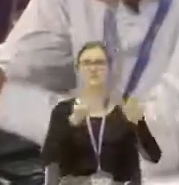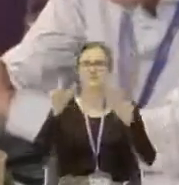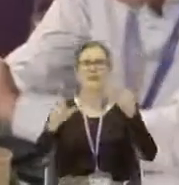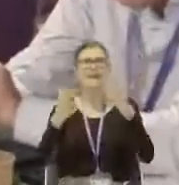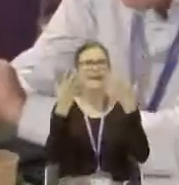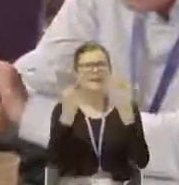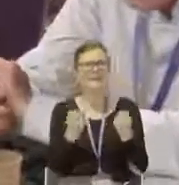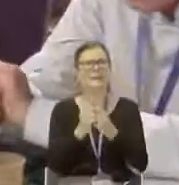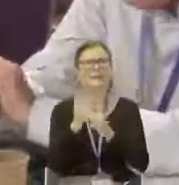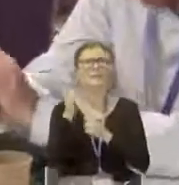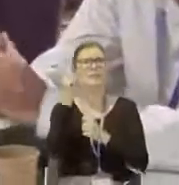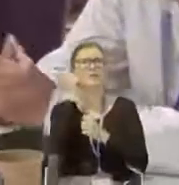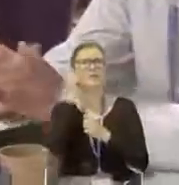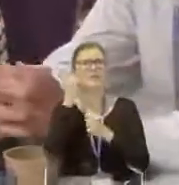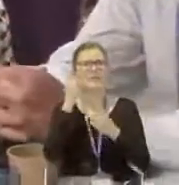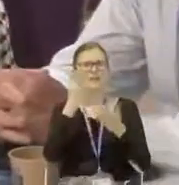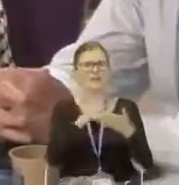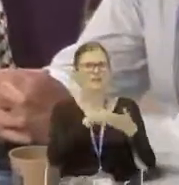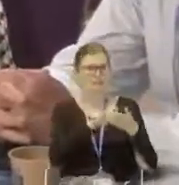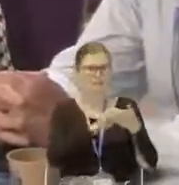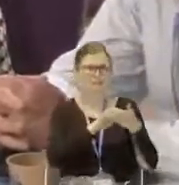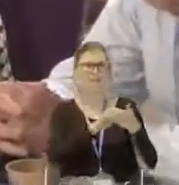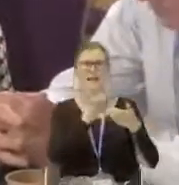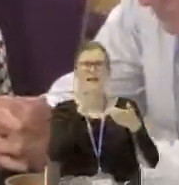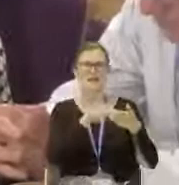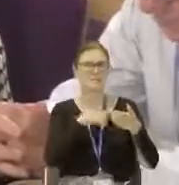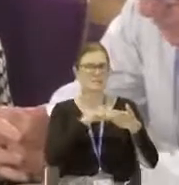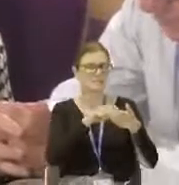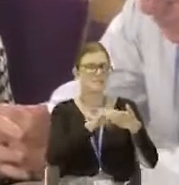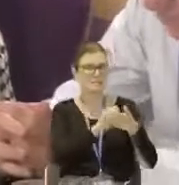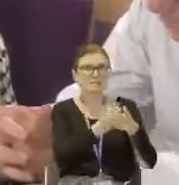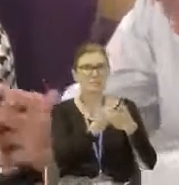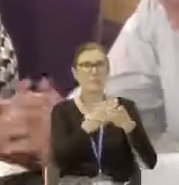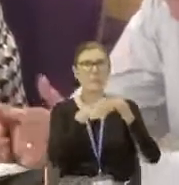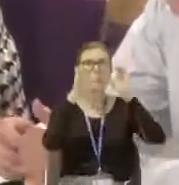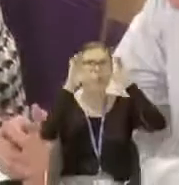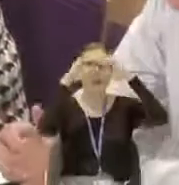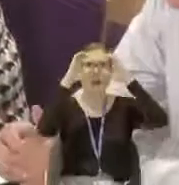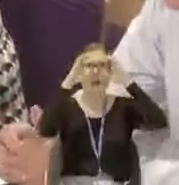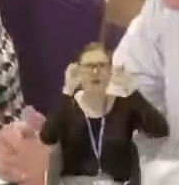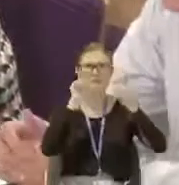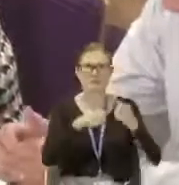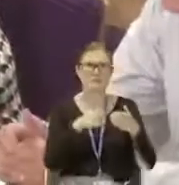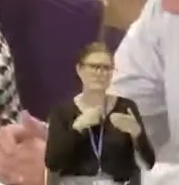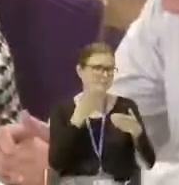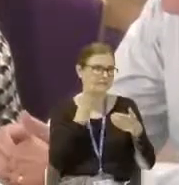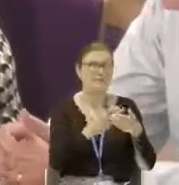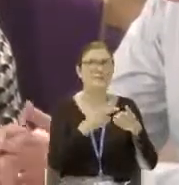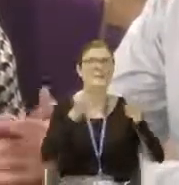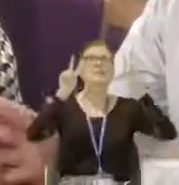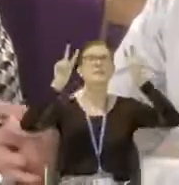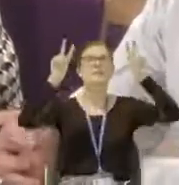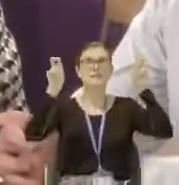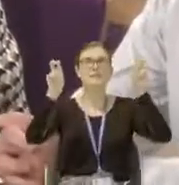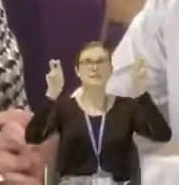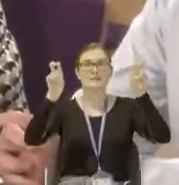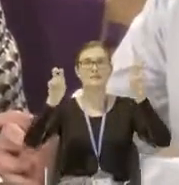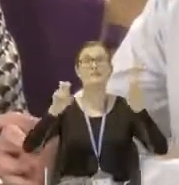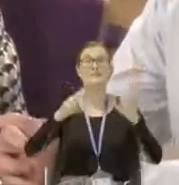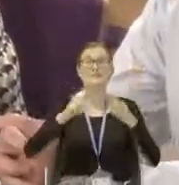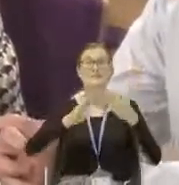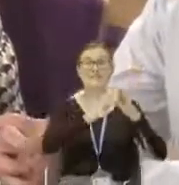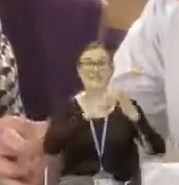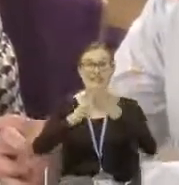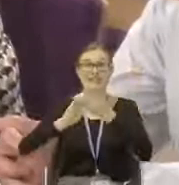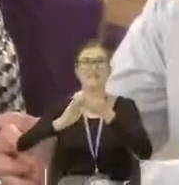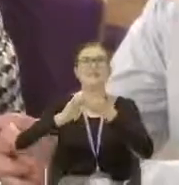livable cities, you will find a whole world of amazing opportunities to